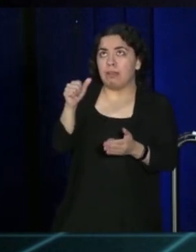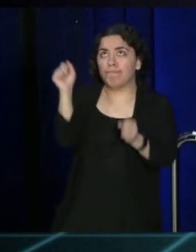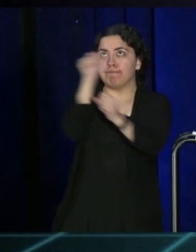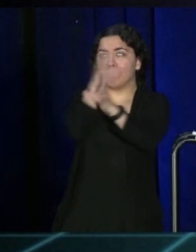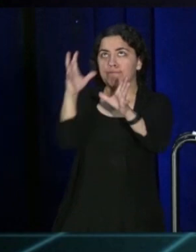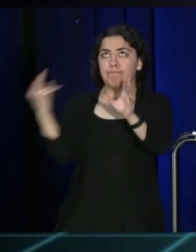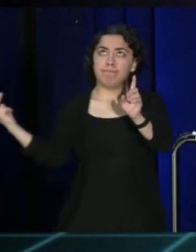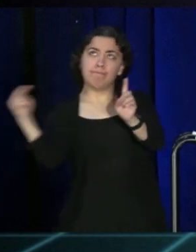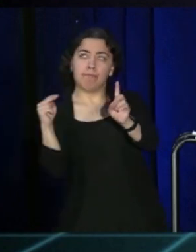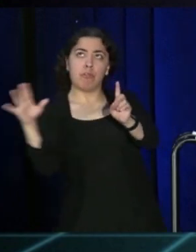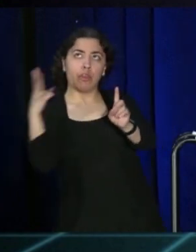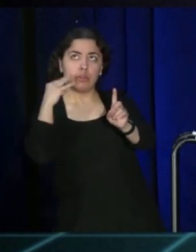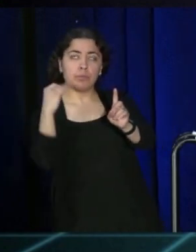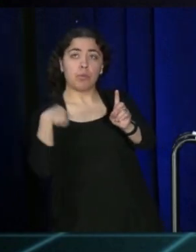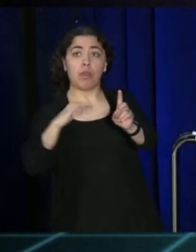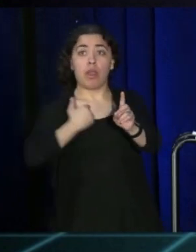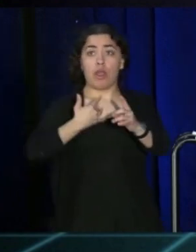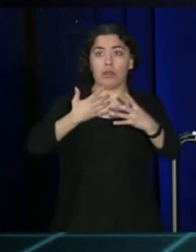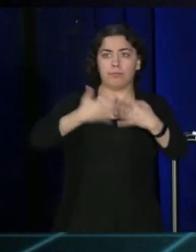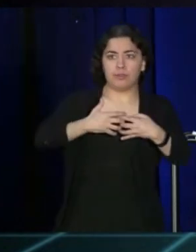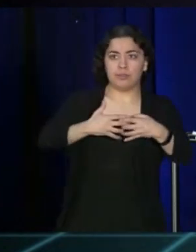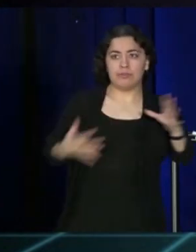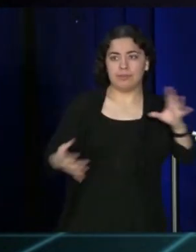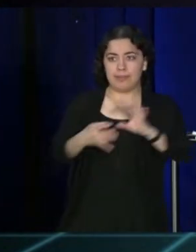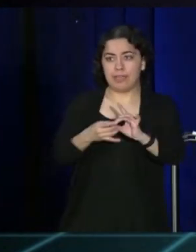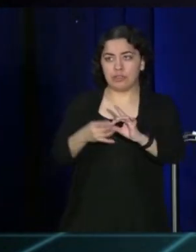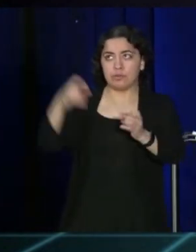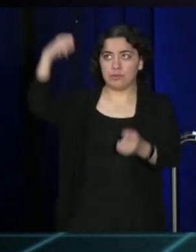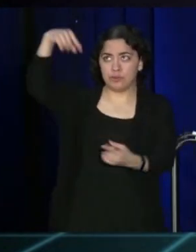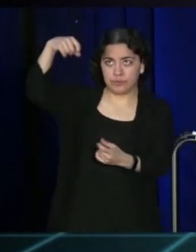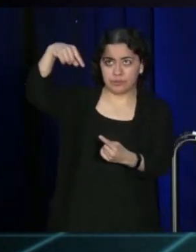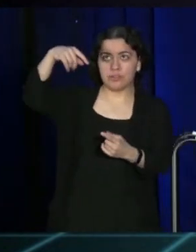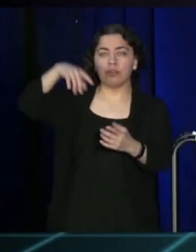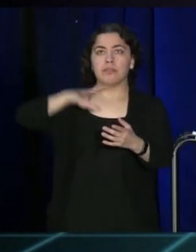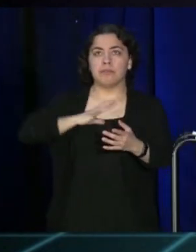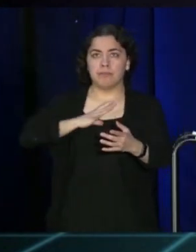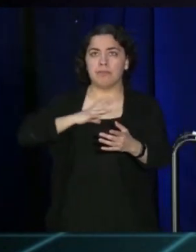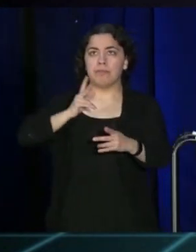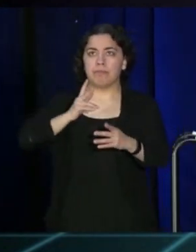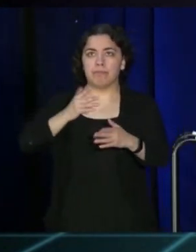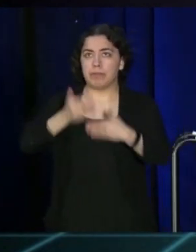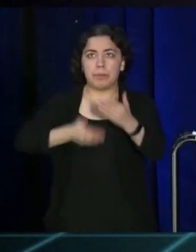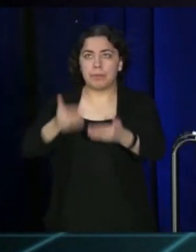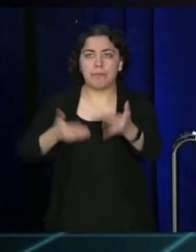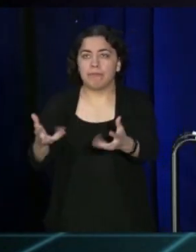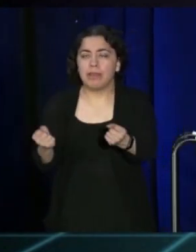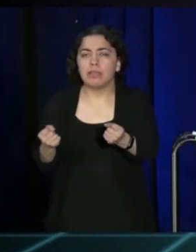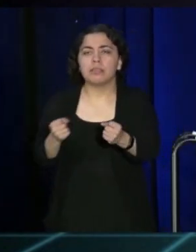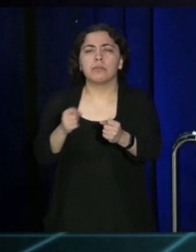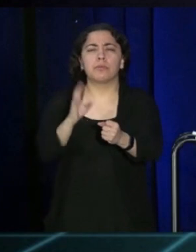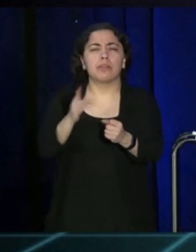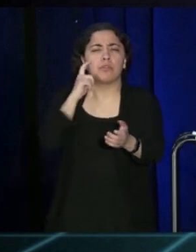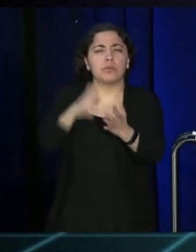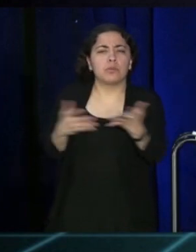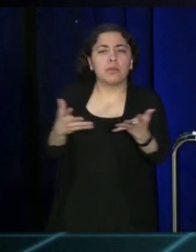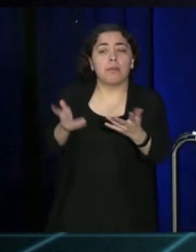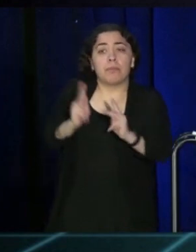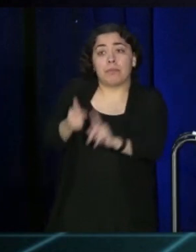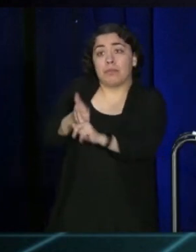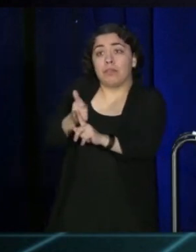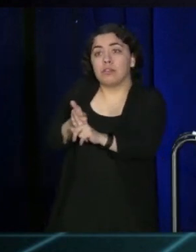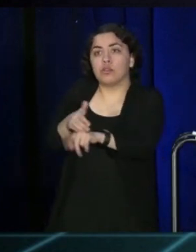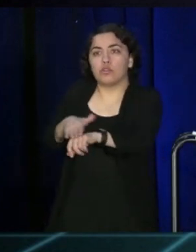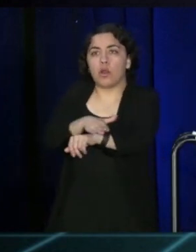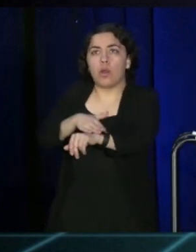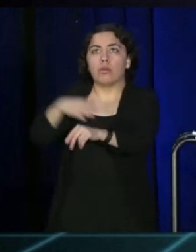on a machine that's connected to a server on our machine, and so things are super fast. We never even notice that people with a slower network